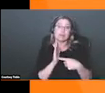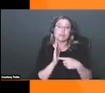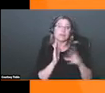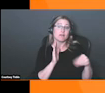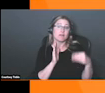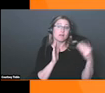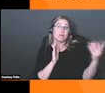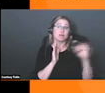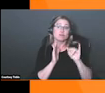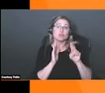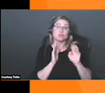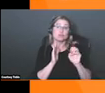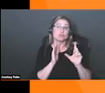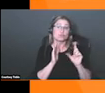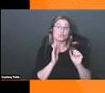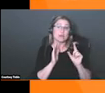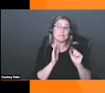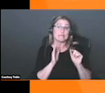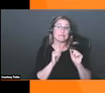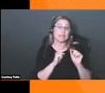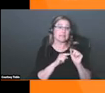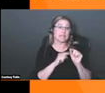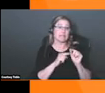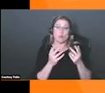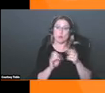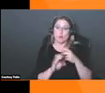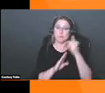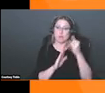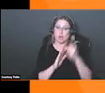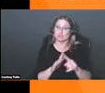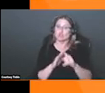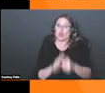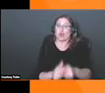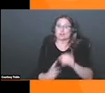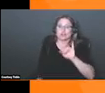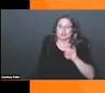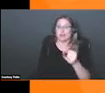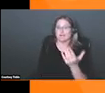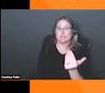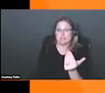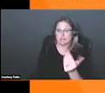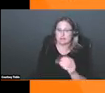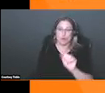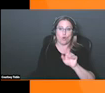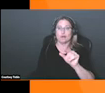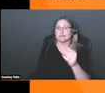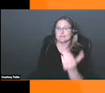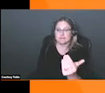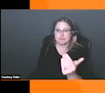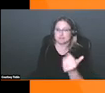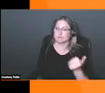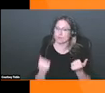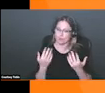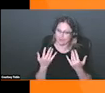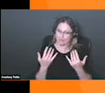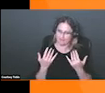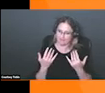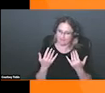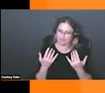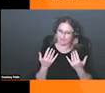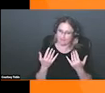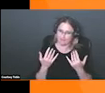to promote a project that I want funding for that starts July 15th or even August 15th, maybe. So what